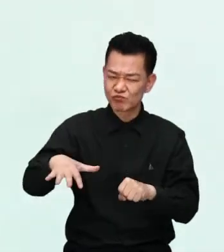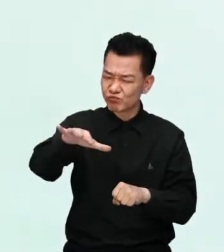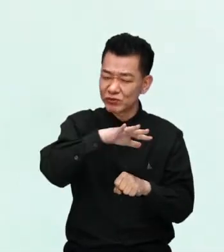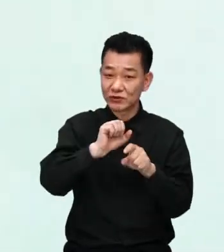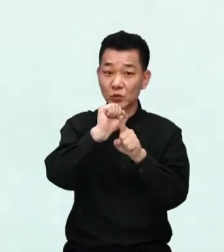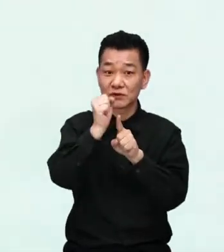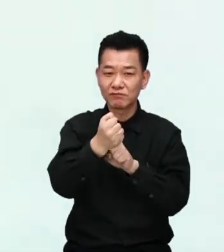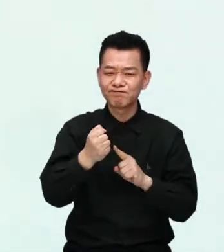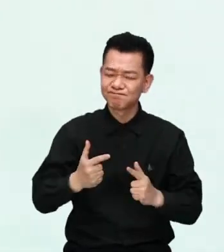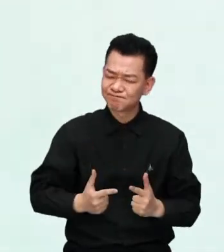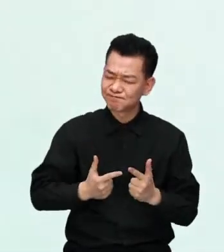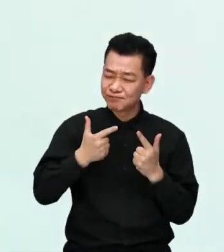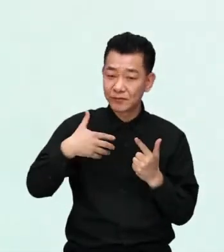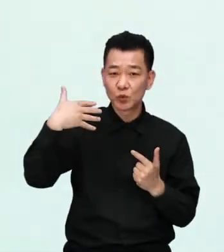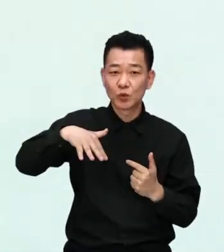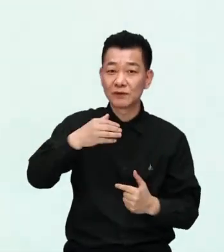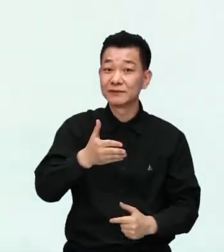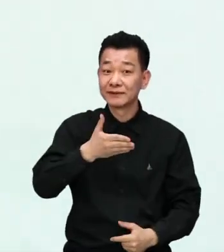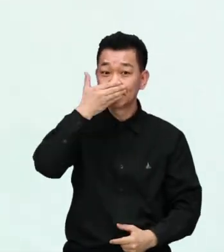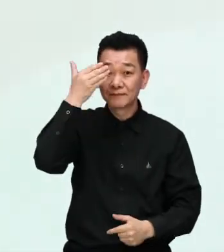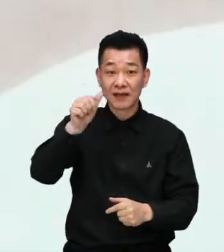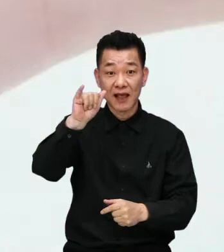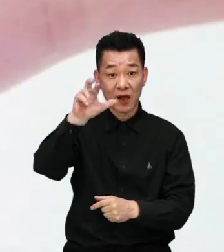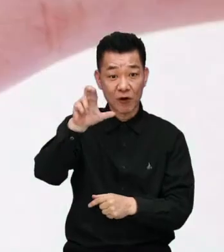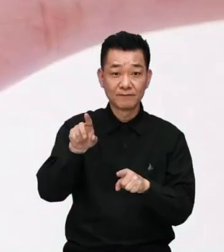in our society like the air we breathe.